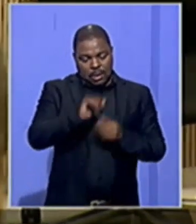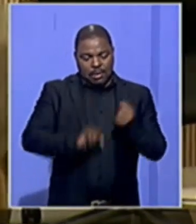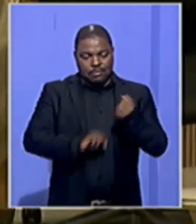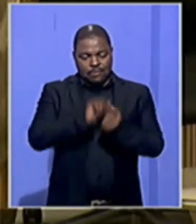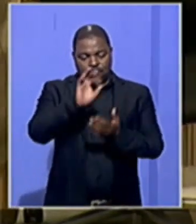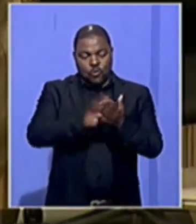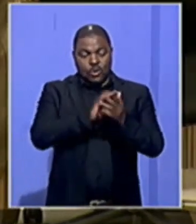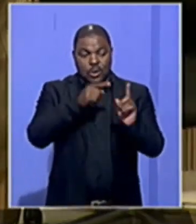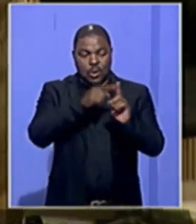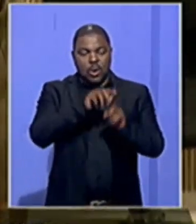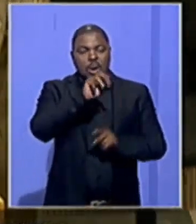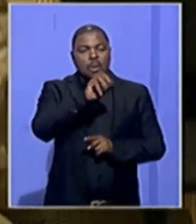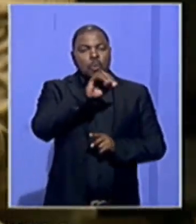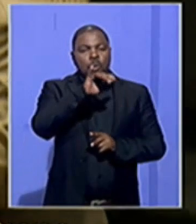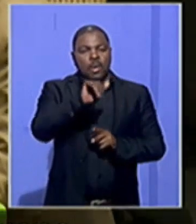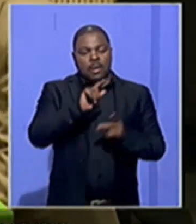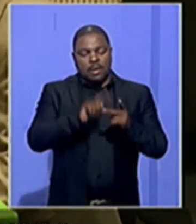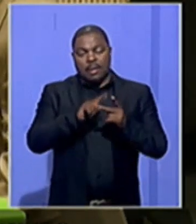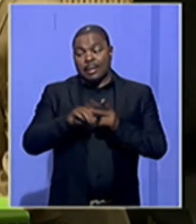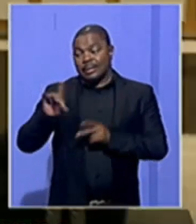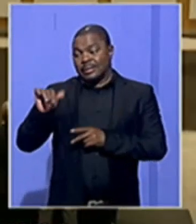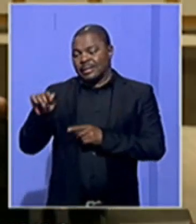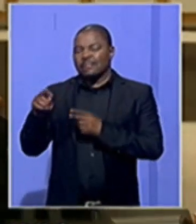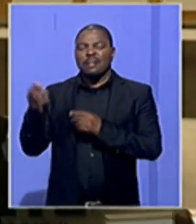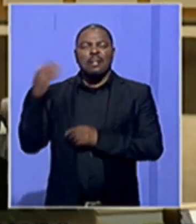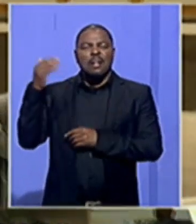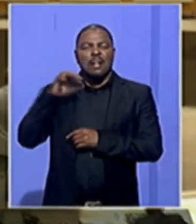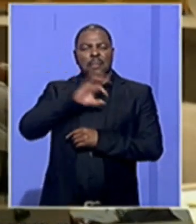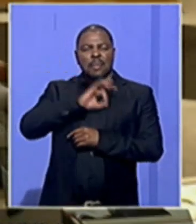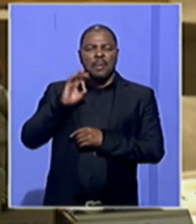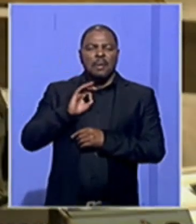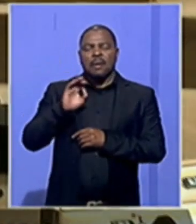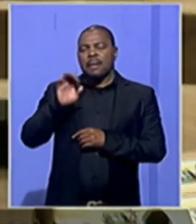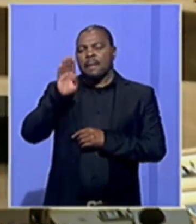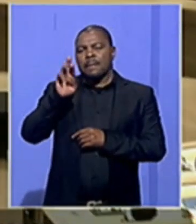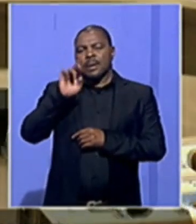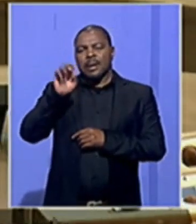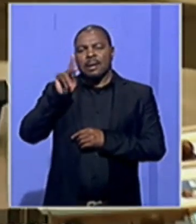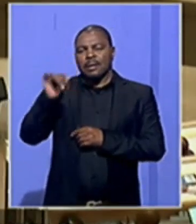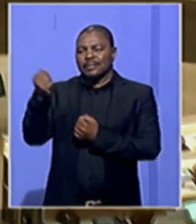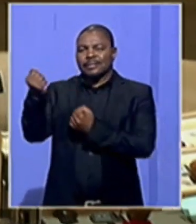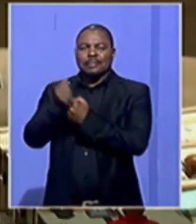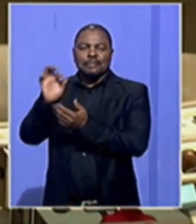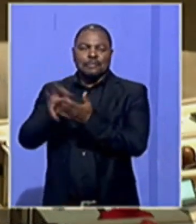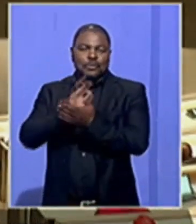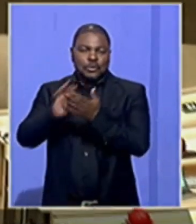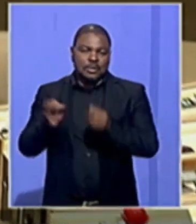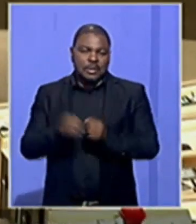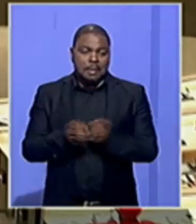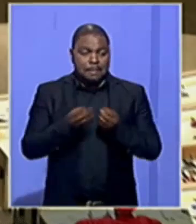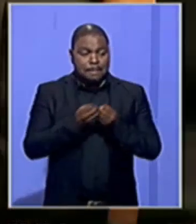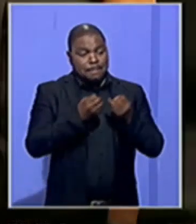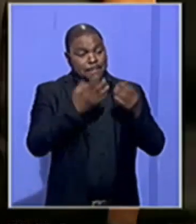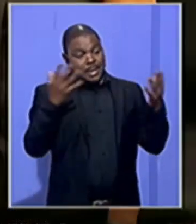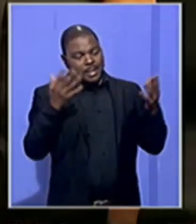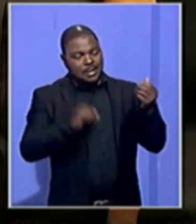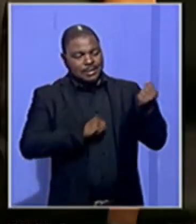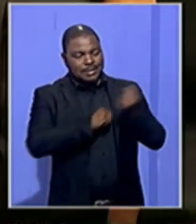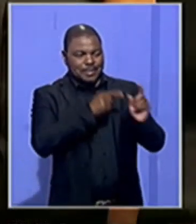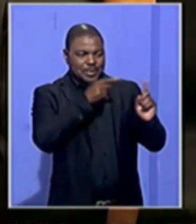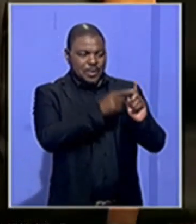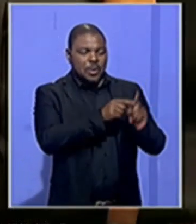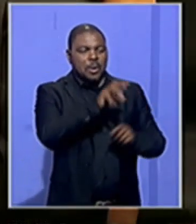DA yona e tlhophile meyara wa maloba wa Tshwane Silas Brink. Bontsi ba ba lekgotla ba Tshwane ba eme nokeng Moya